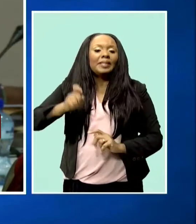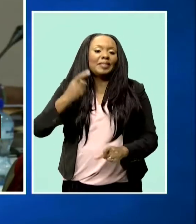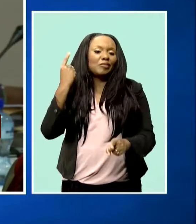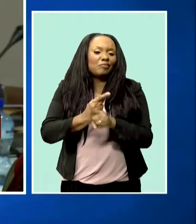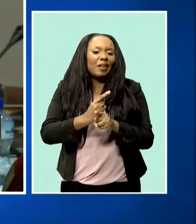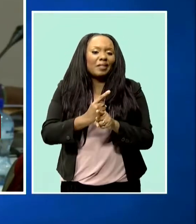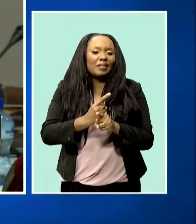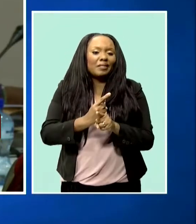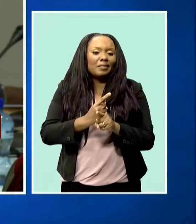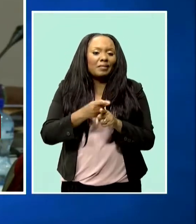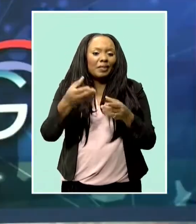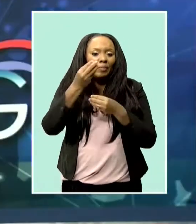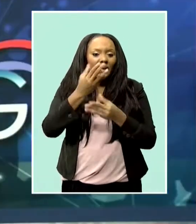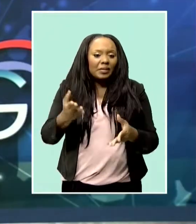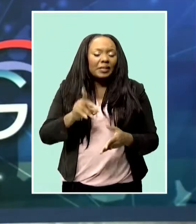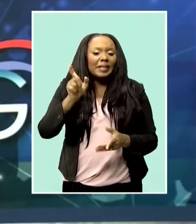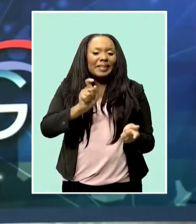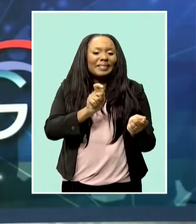application is amended.